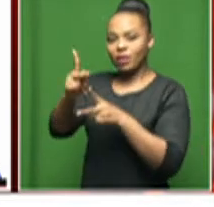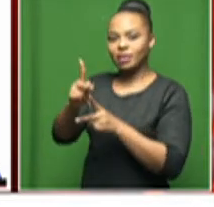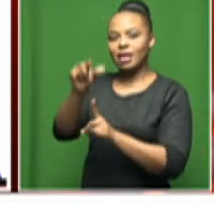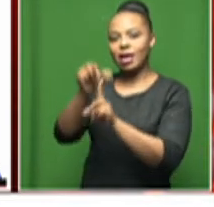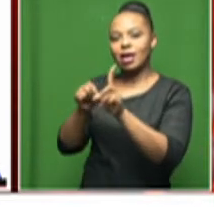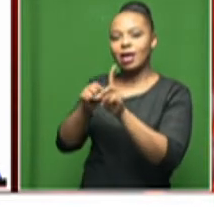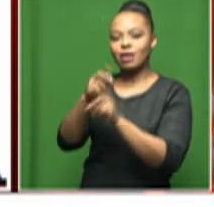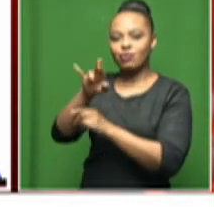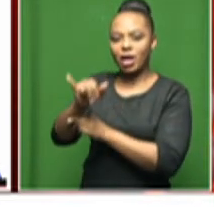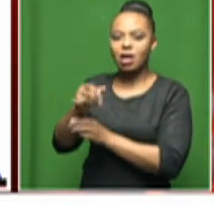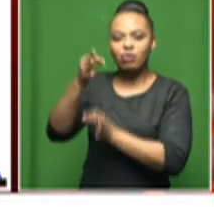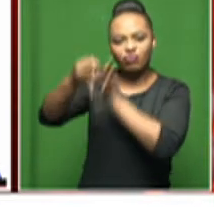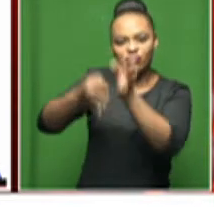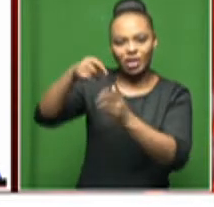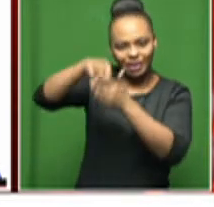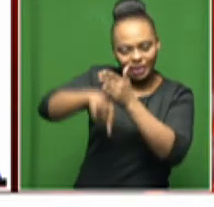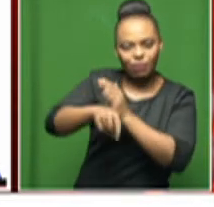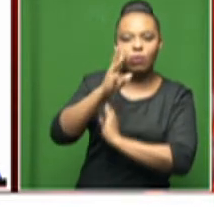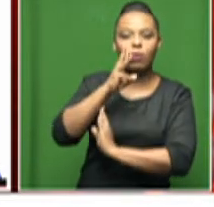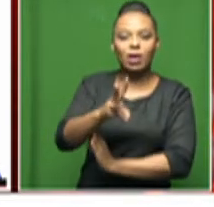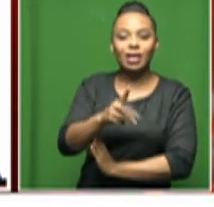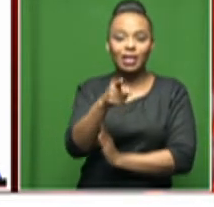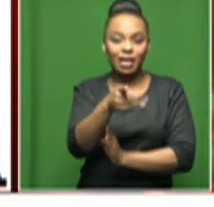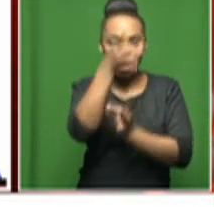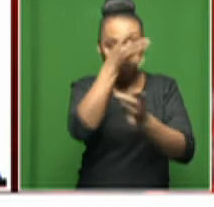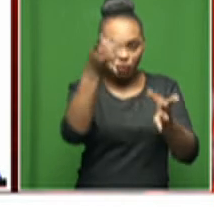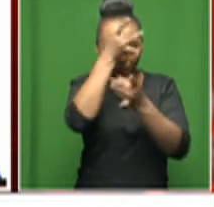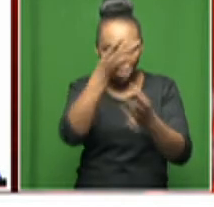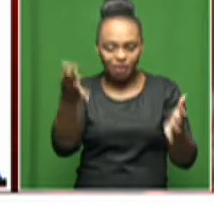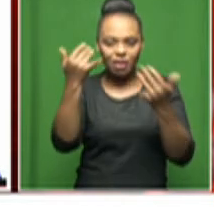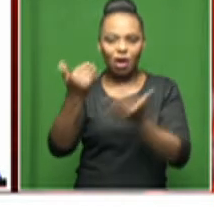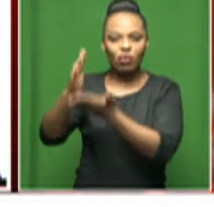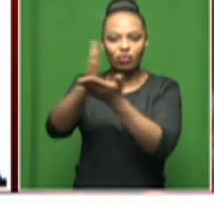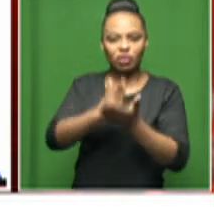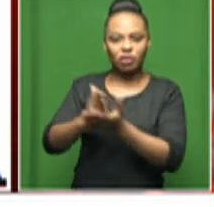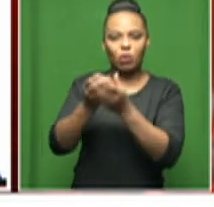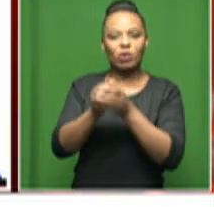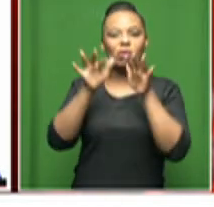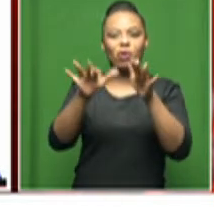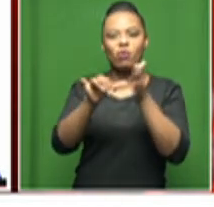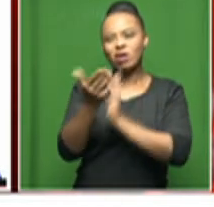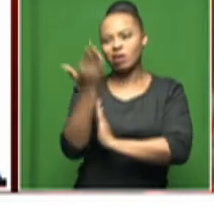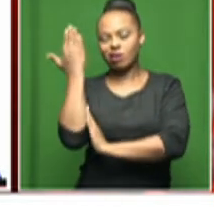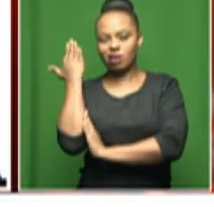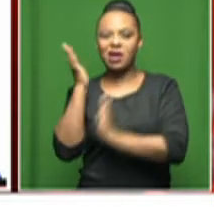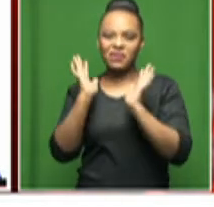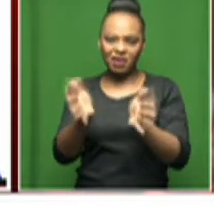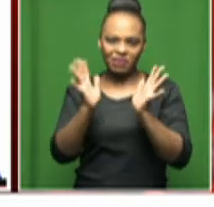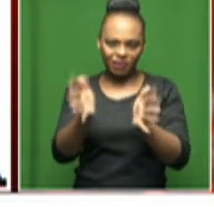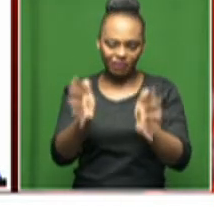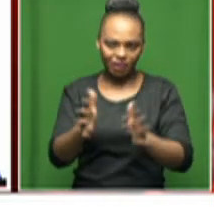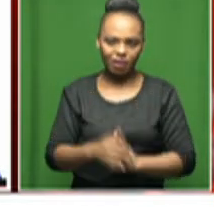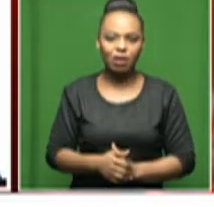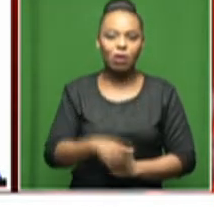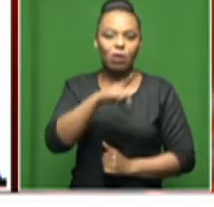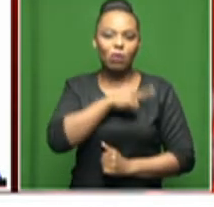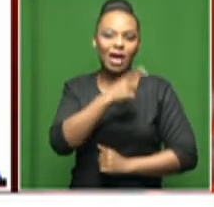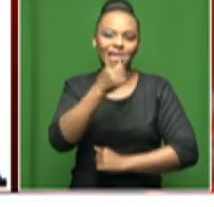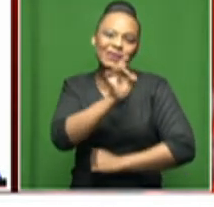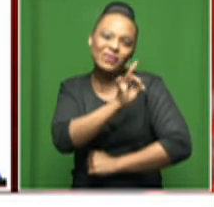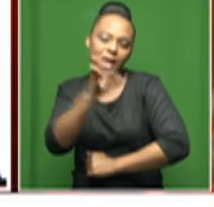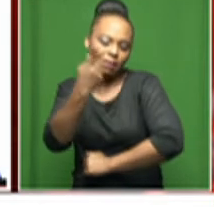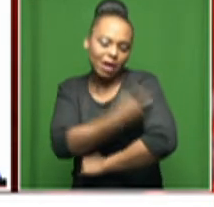bit more detail on this. And again, these are data that were shared with the public in the past week, where we know that a single dose of the